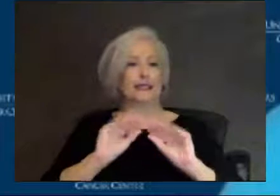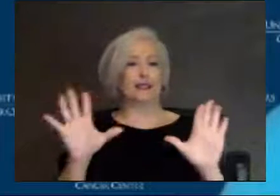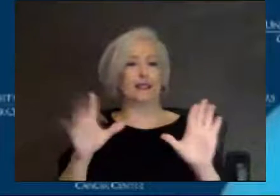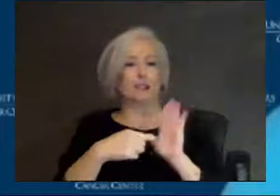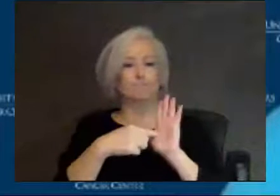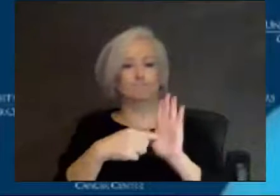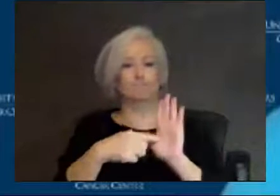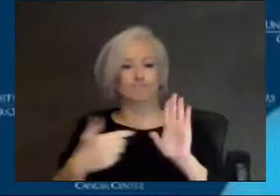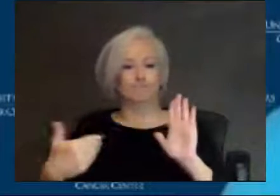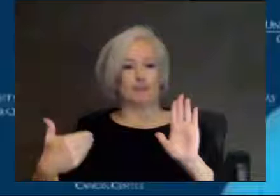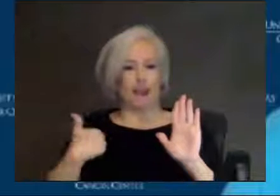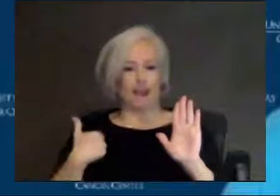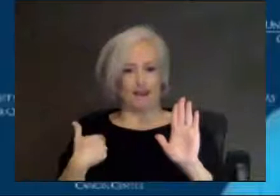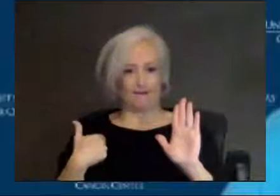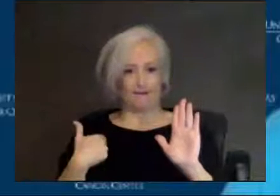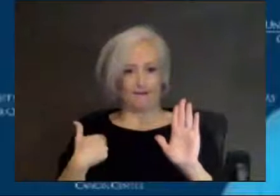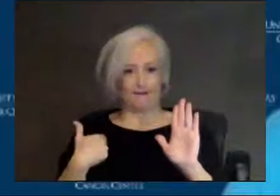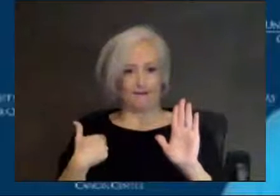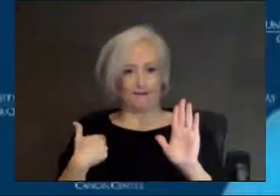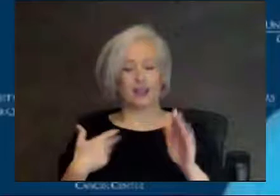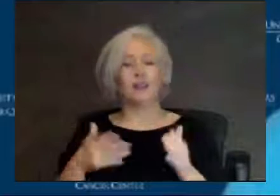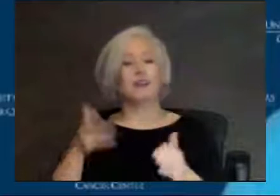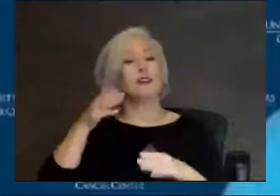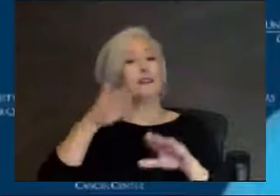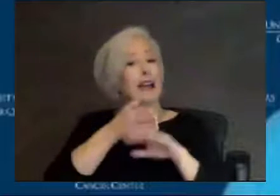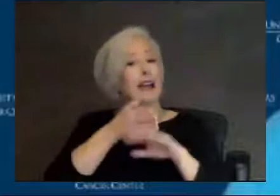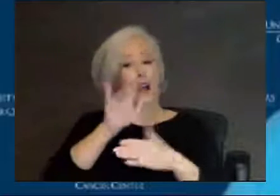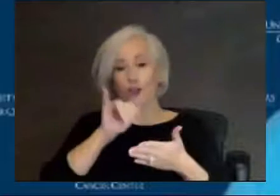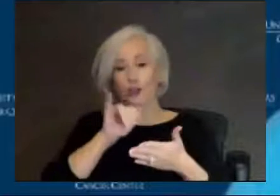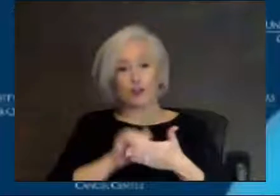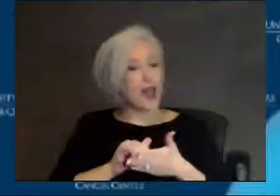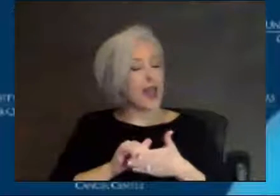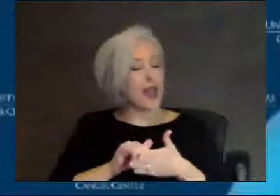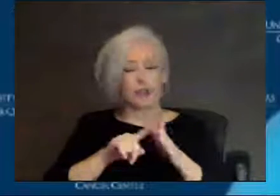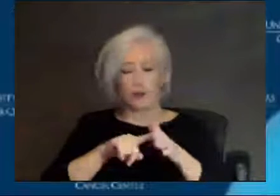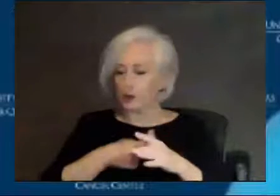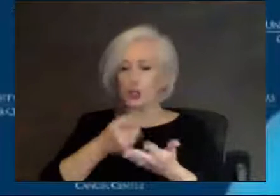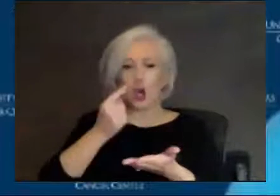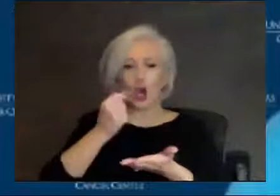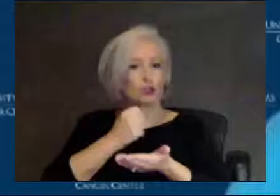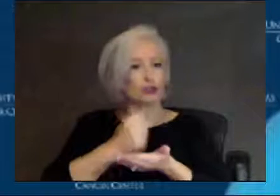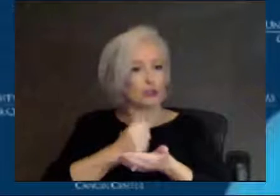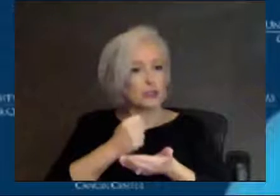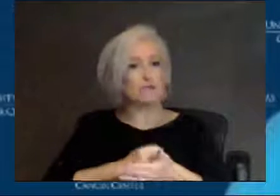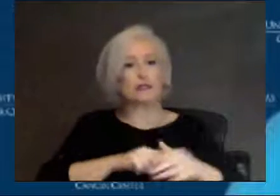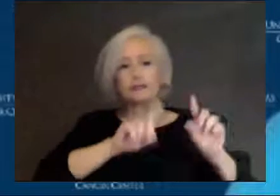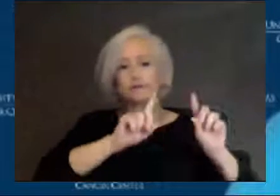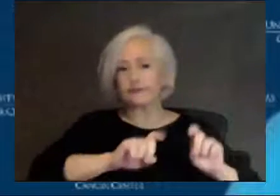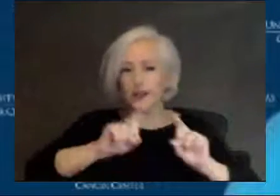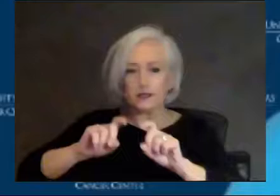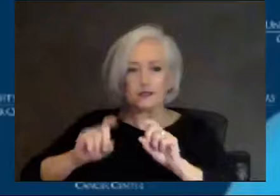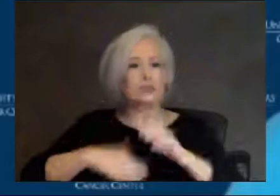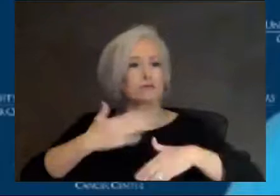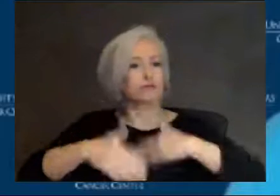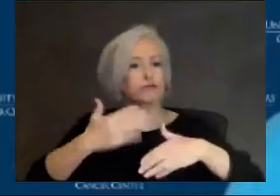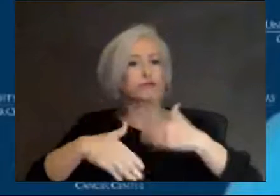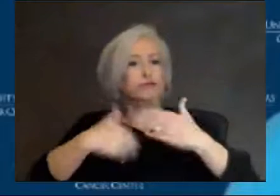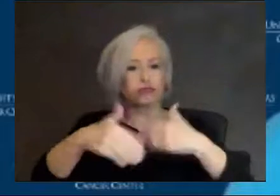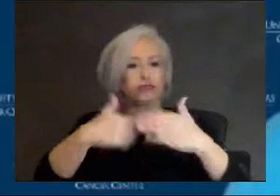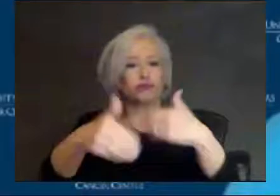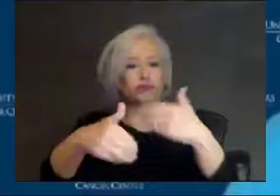just started a whirlwind of going forward with treatment and testing and all of that to move